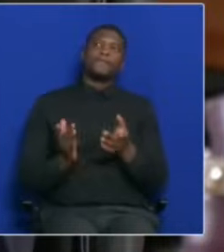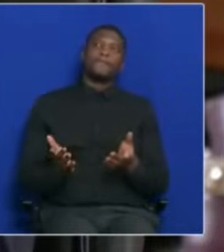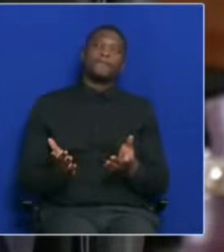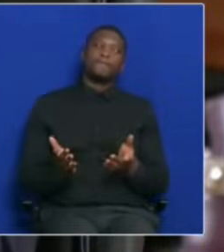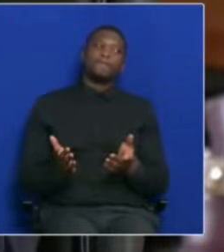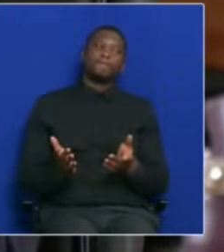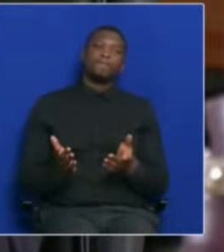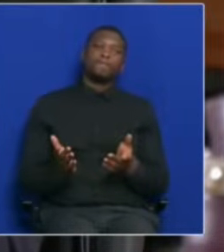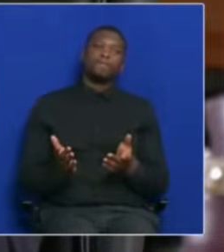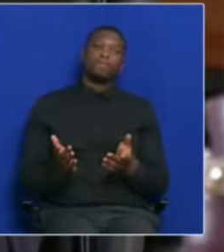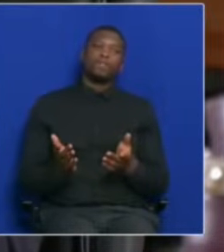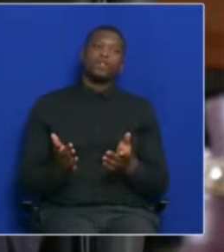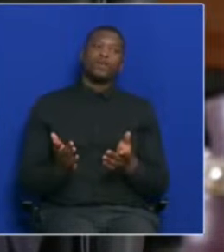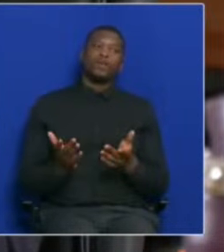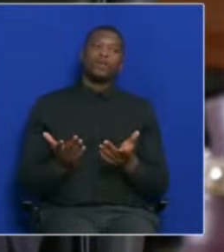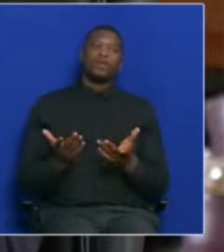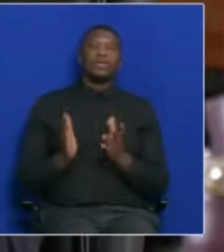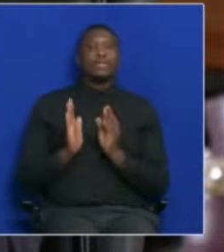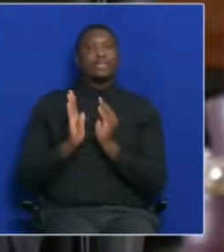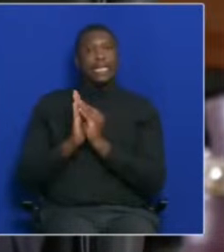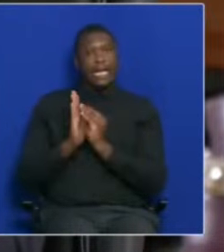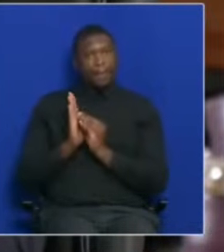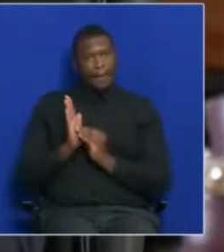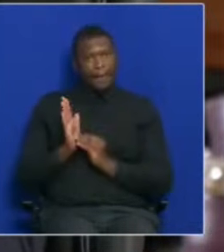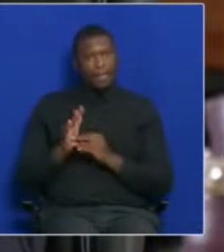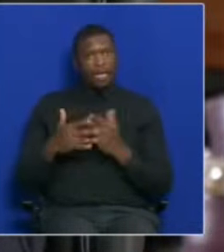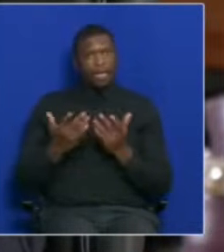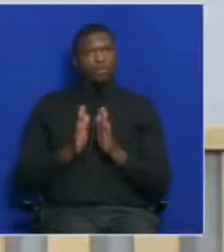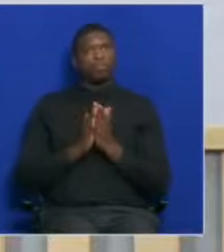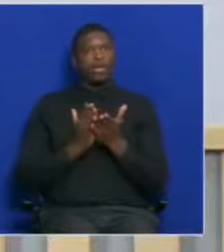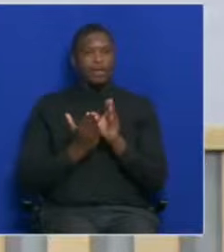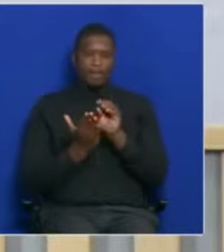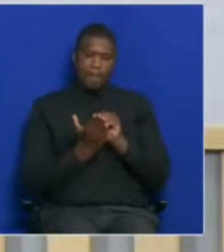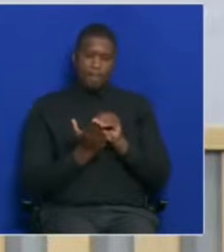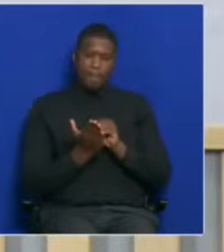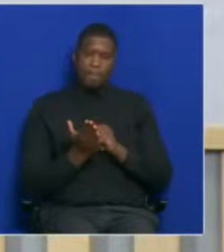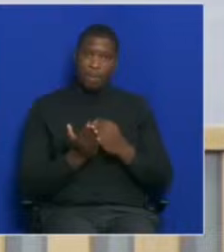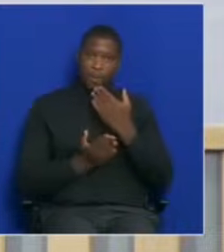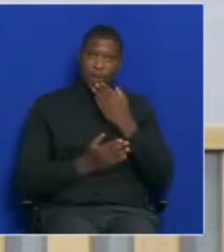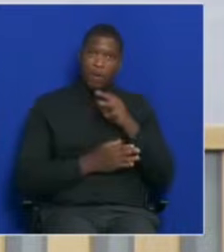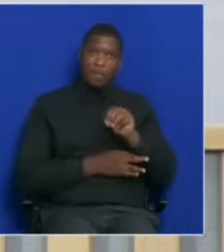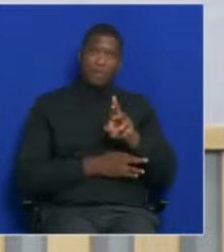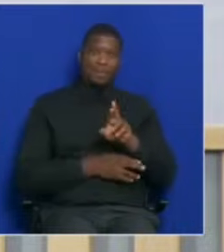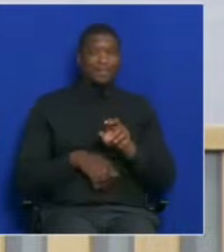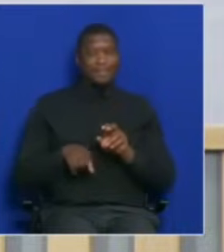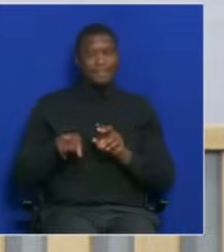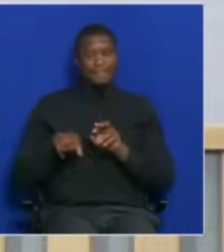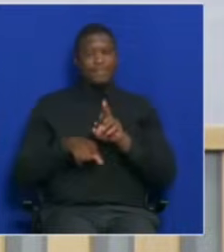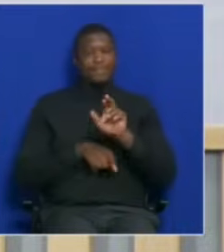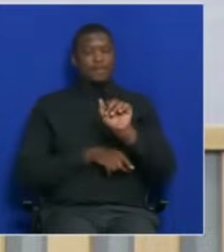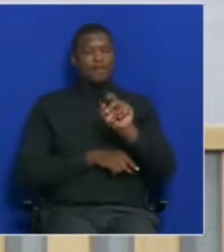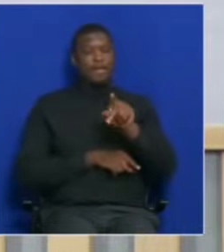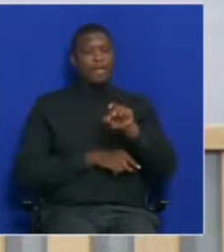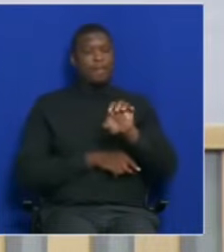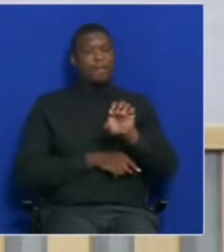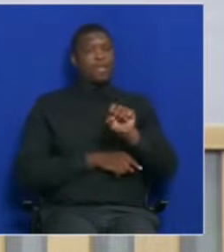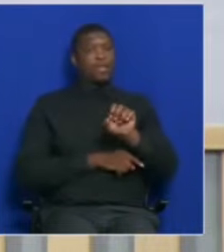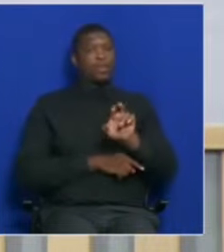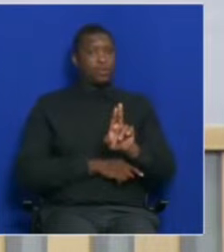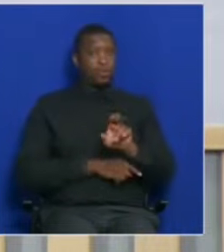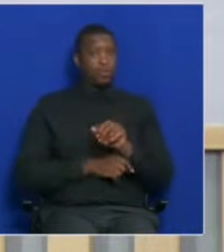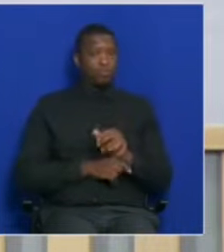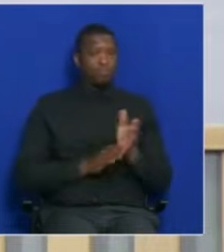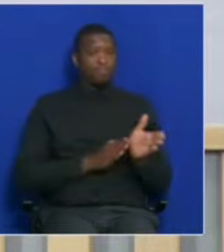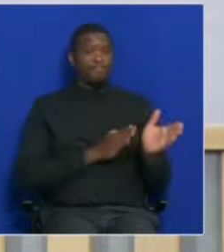statements and diary entries made by Mr. Rapesu. If you go to the next page,